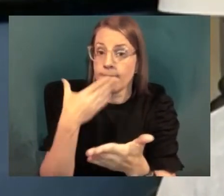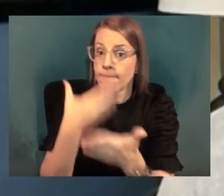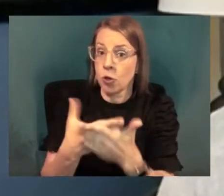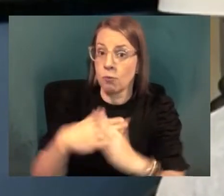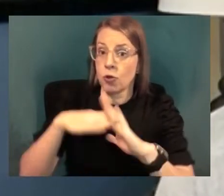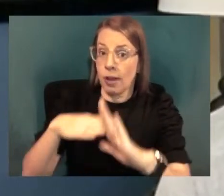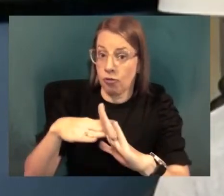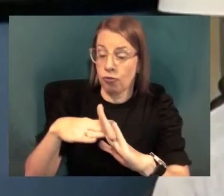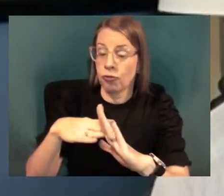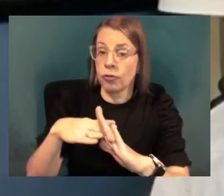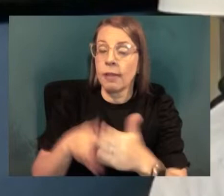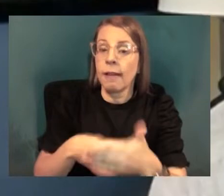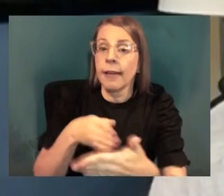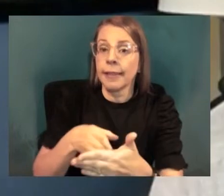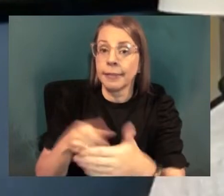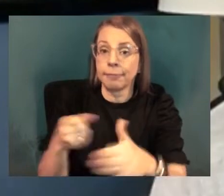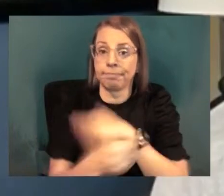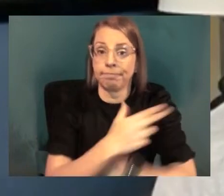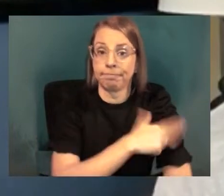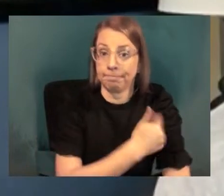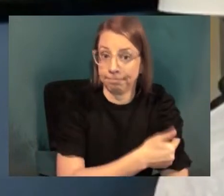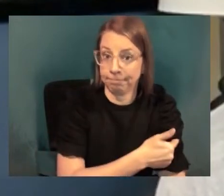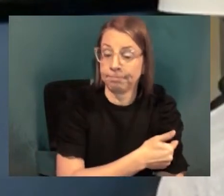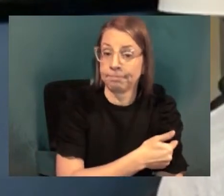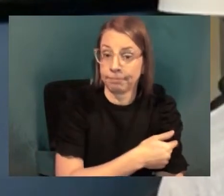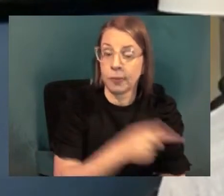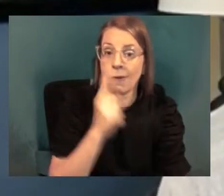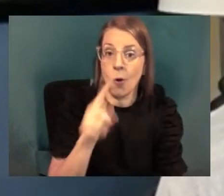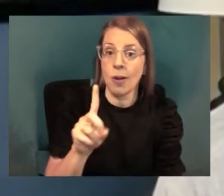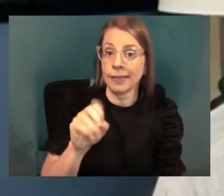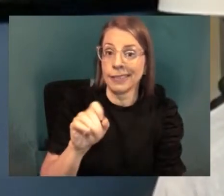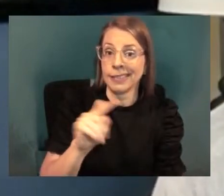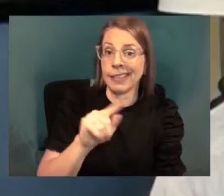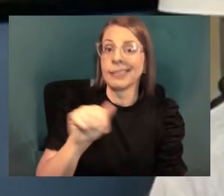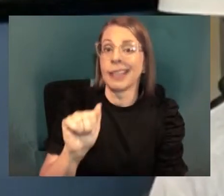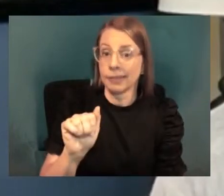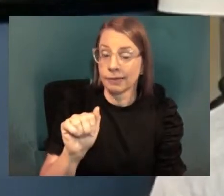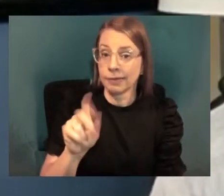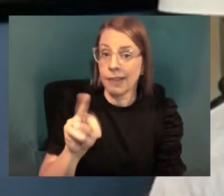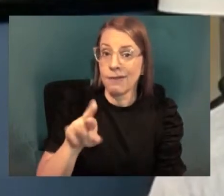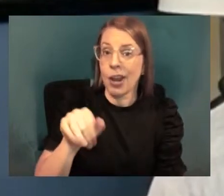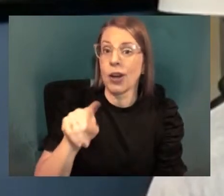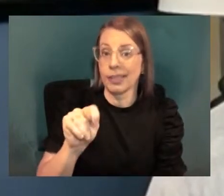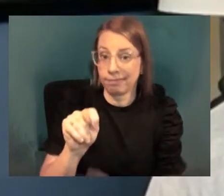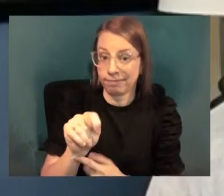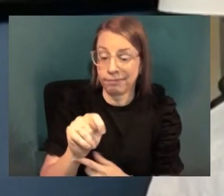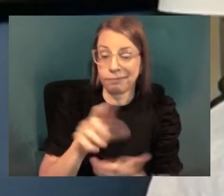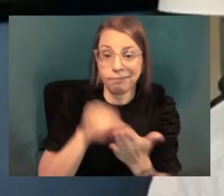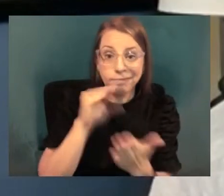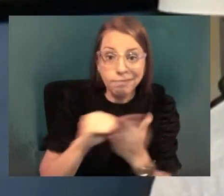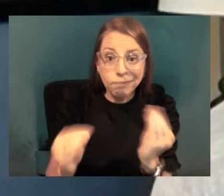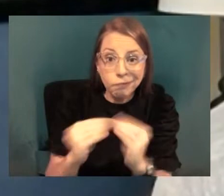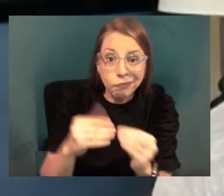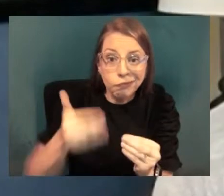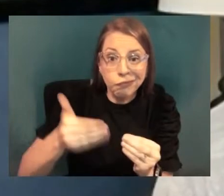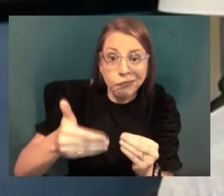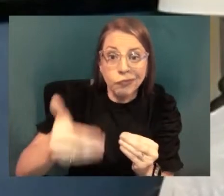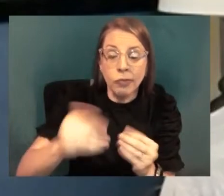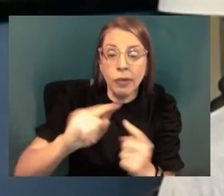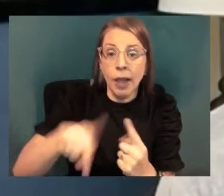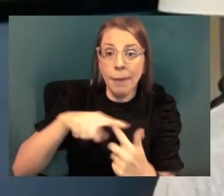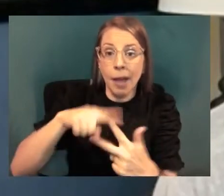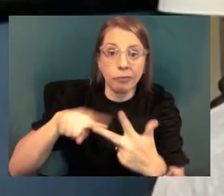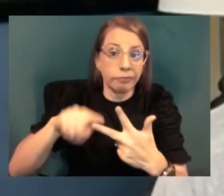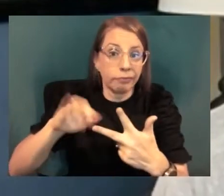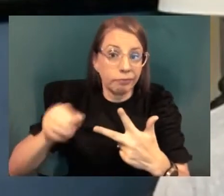protection against hospitalization for the Delta variant as well. So just as you said, we're learning more and more about the Johnson & Johnson